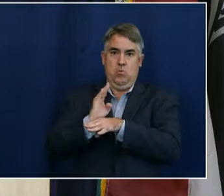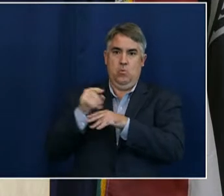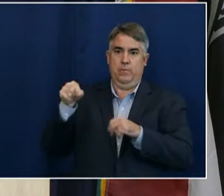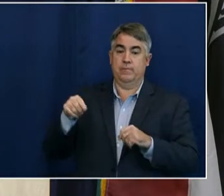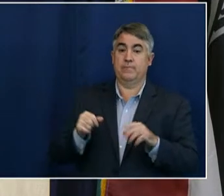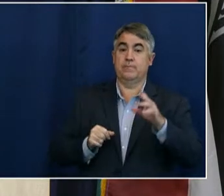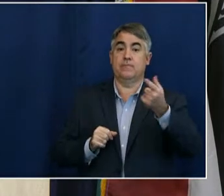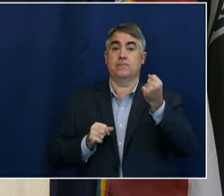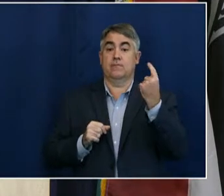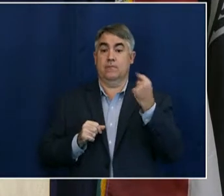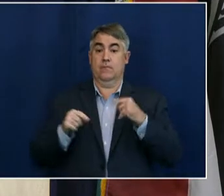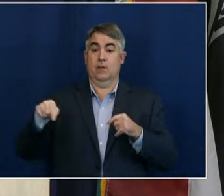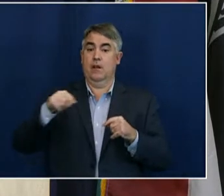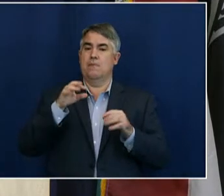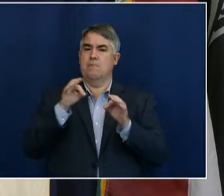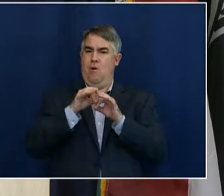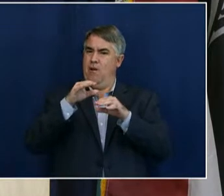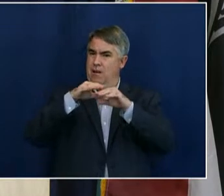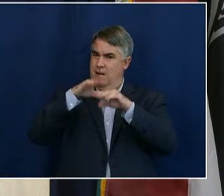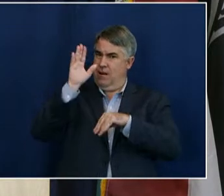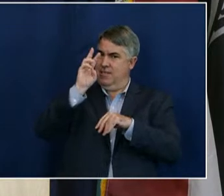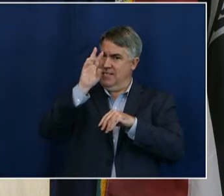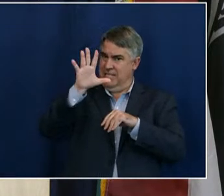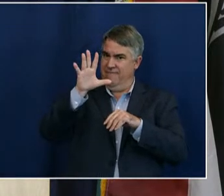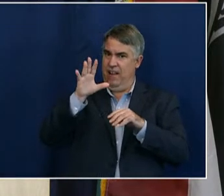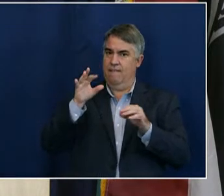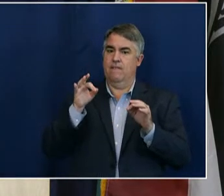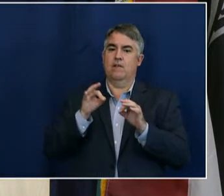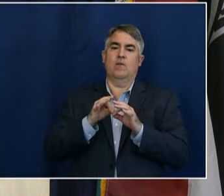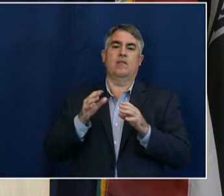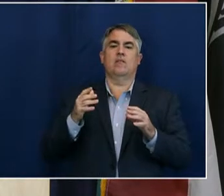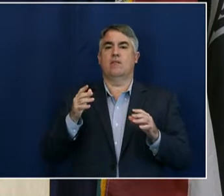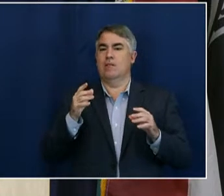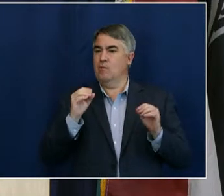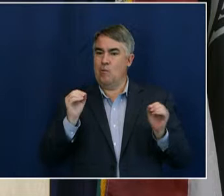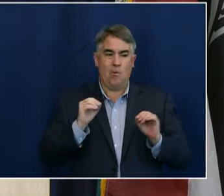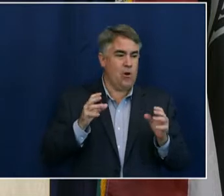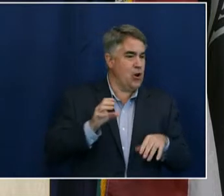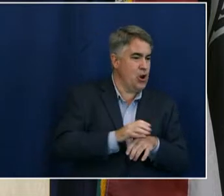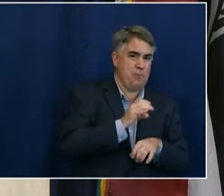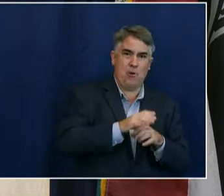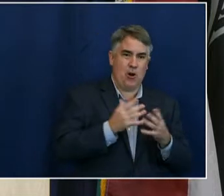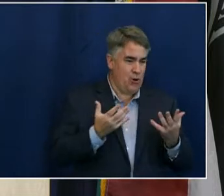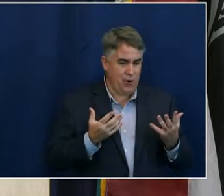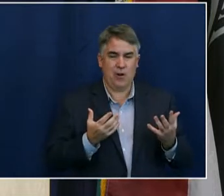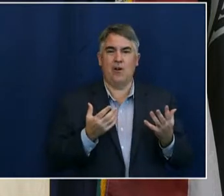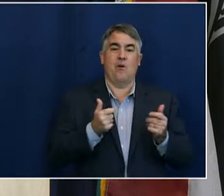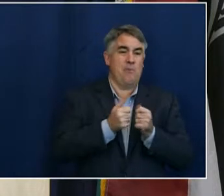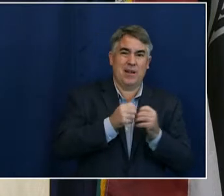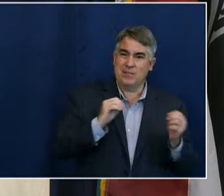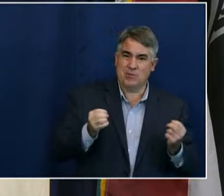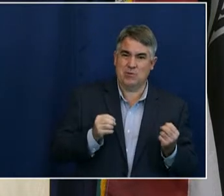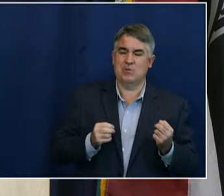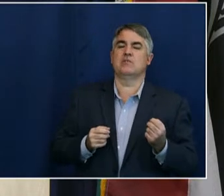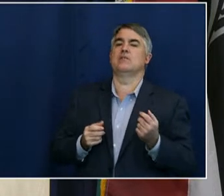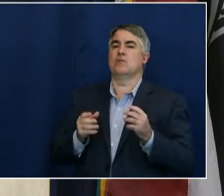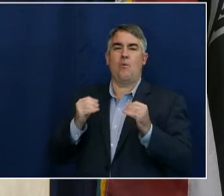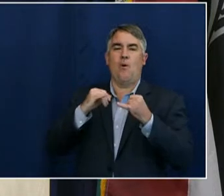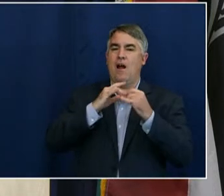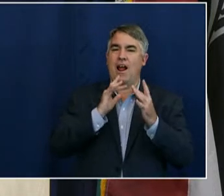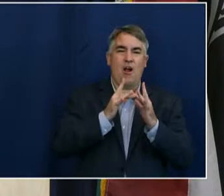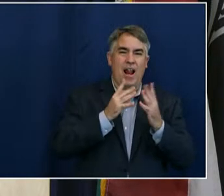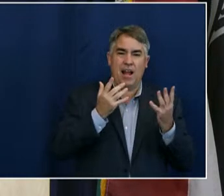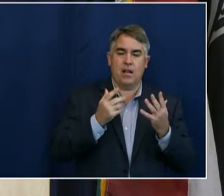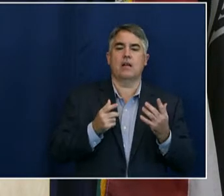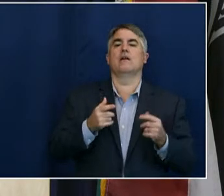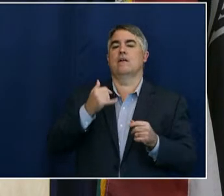and older only who do not have a computer. This is not a vaccine helpline or vaccine complaint line. This is for